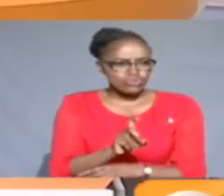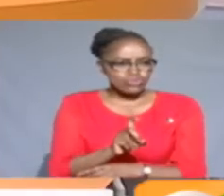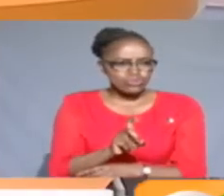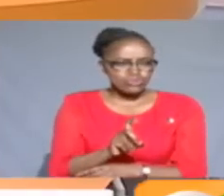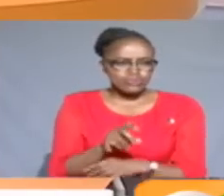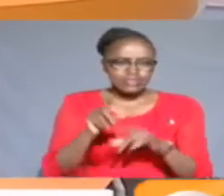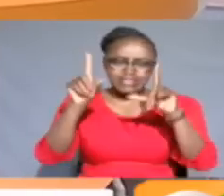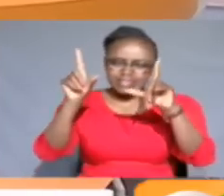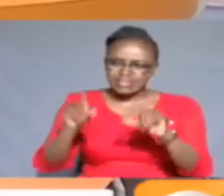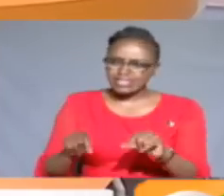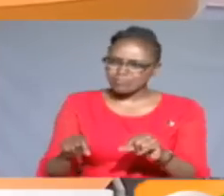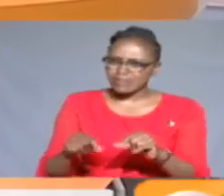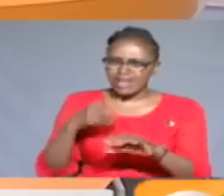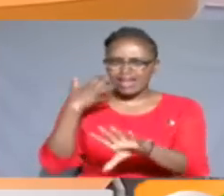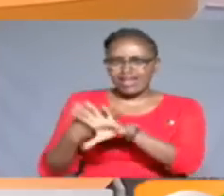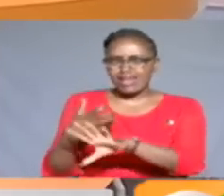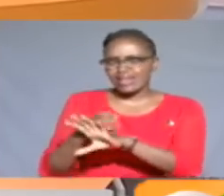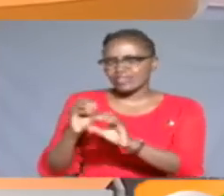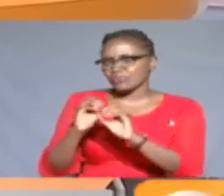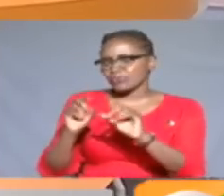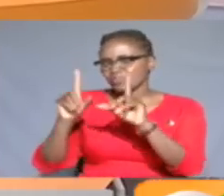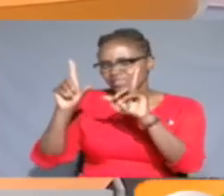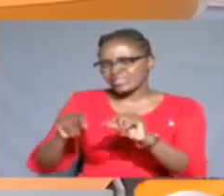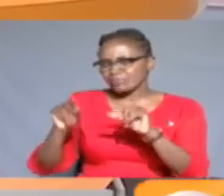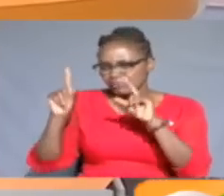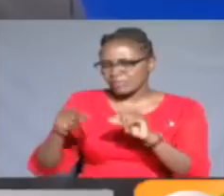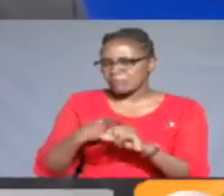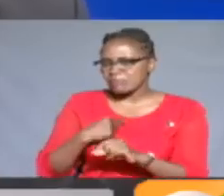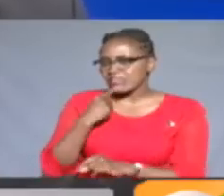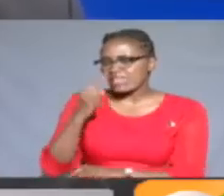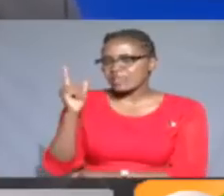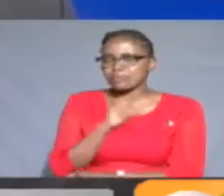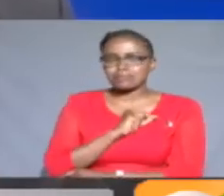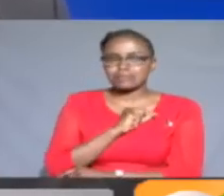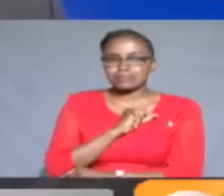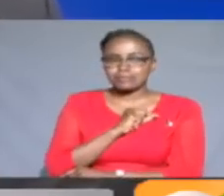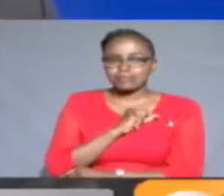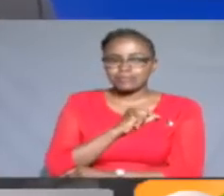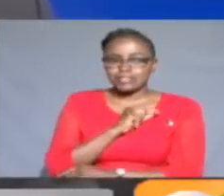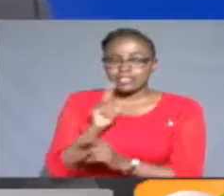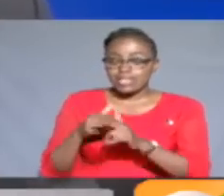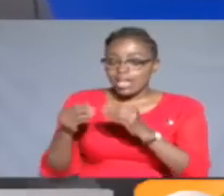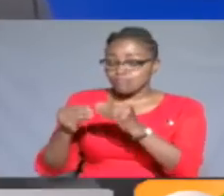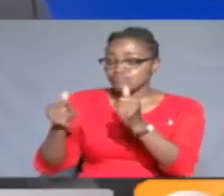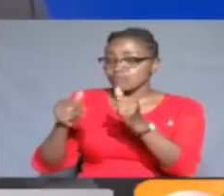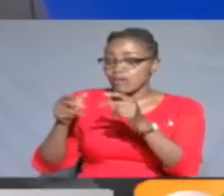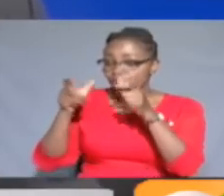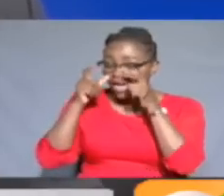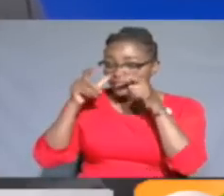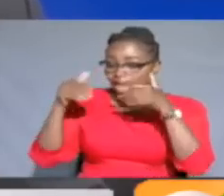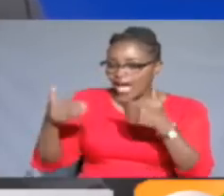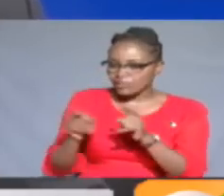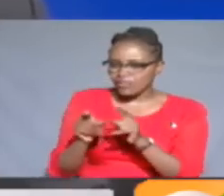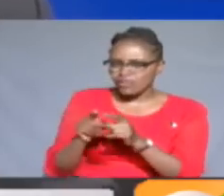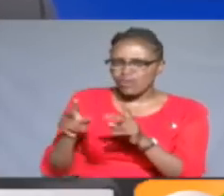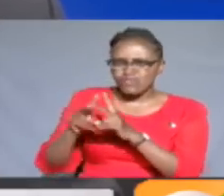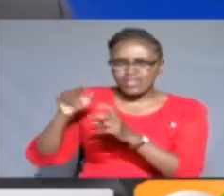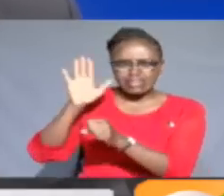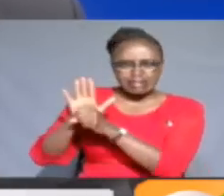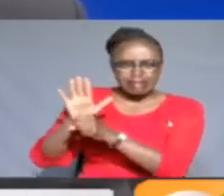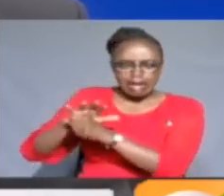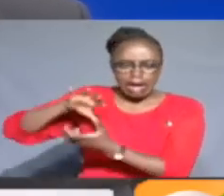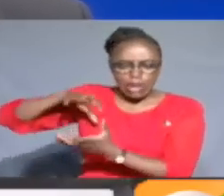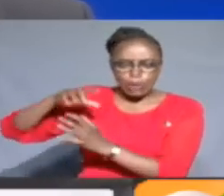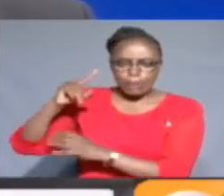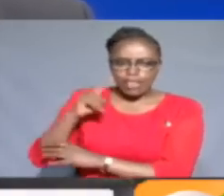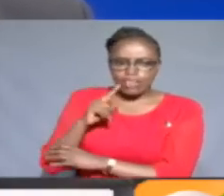cheap, Hussein. It's not difficult. I can tell you know why I'm telling you. Because how did we deal with HIV AIDS? It looks so complex. Yeah. How did